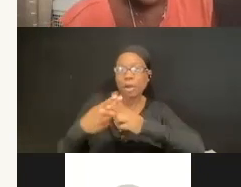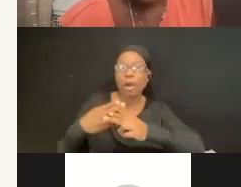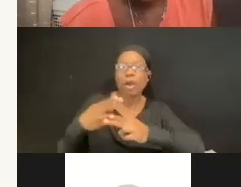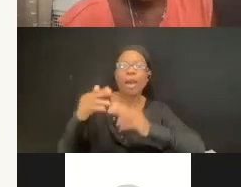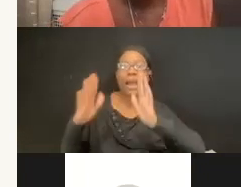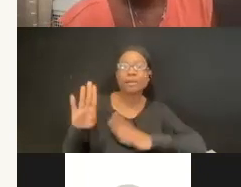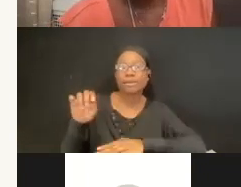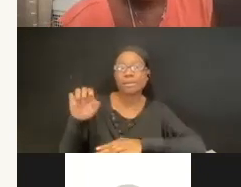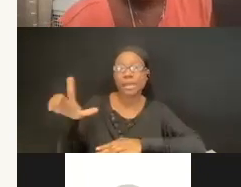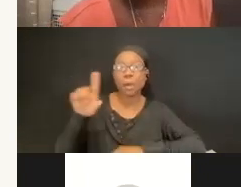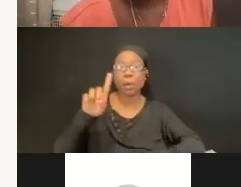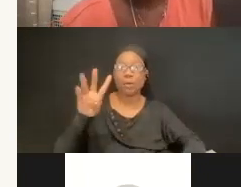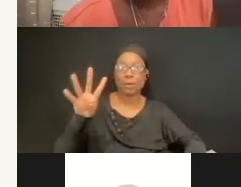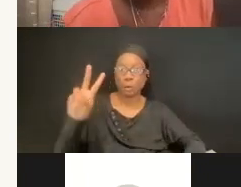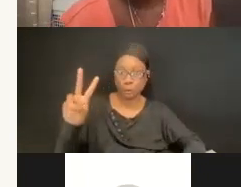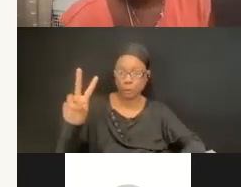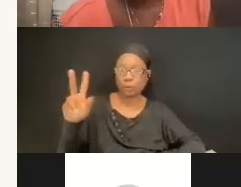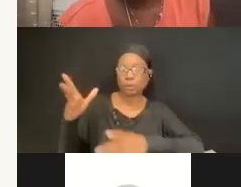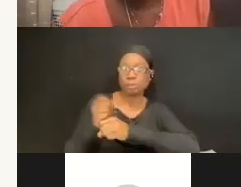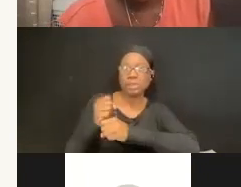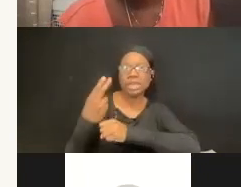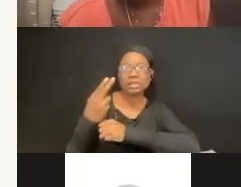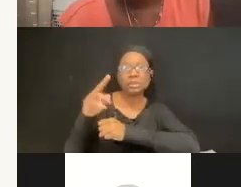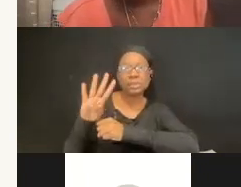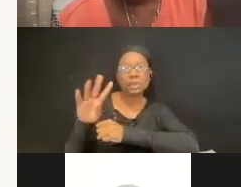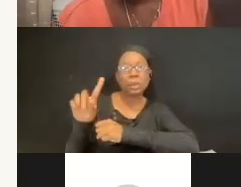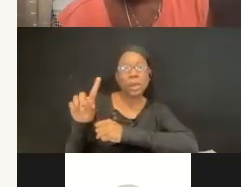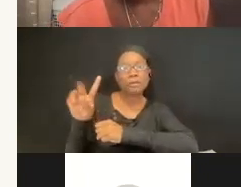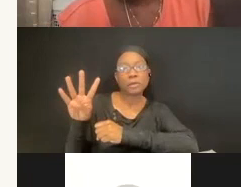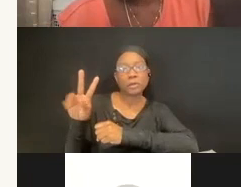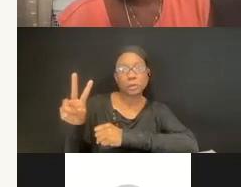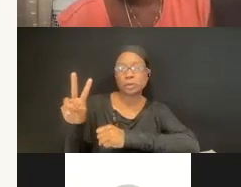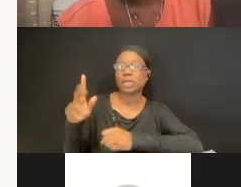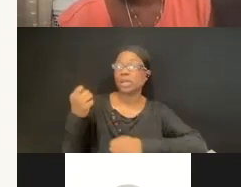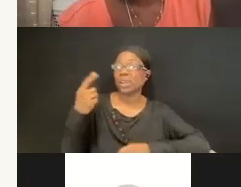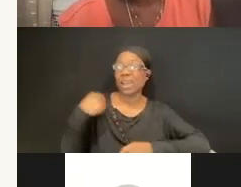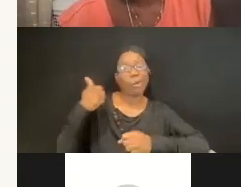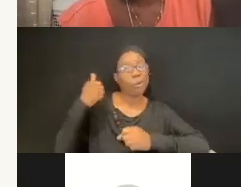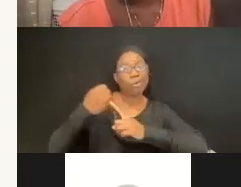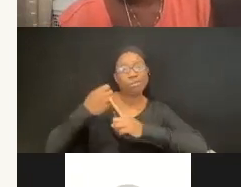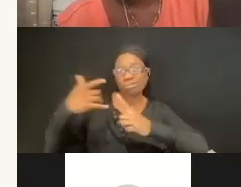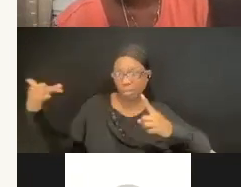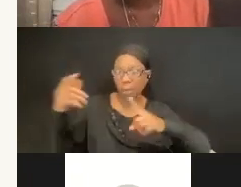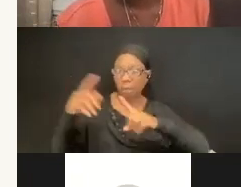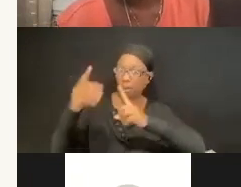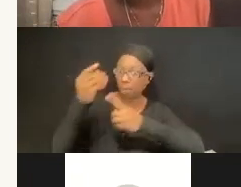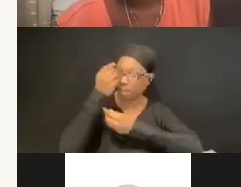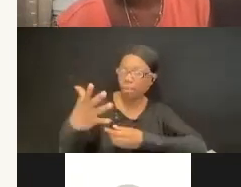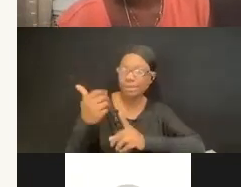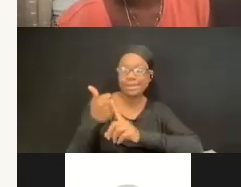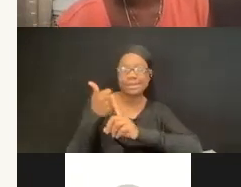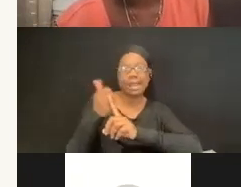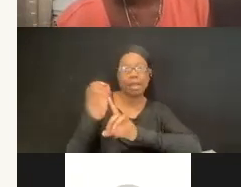know that it is just as egregious as House Bill 2. And yeah, there's still a lot